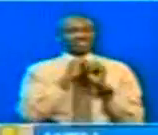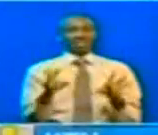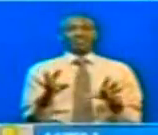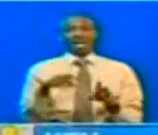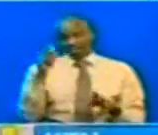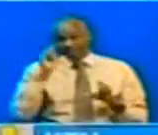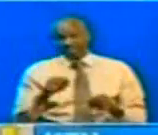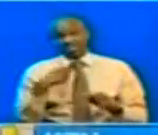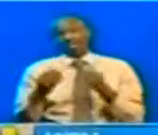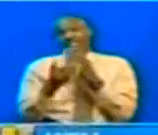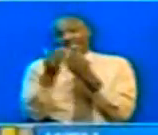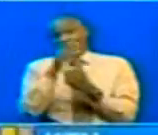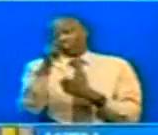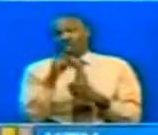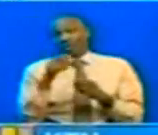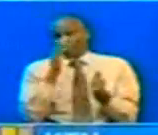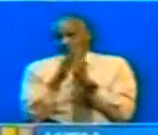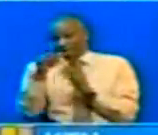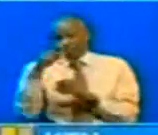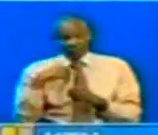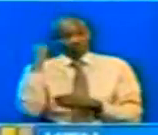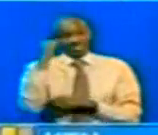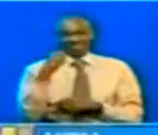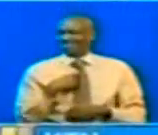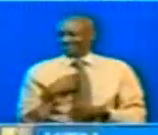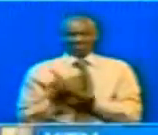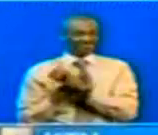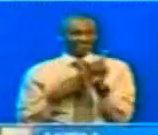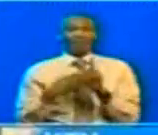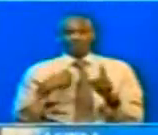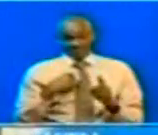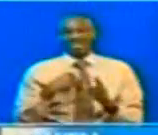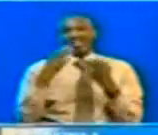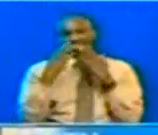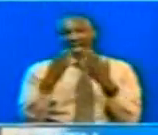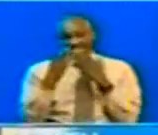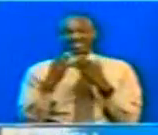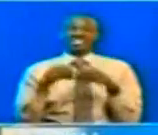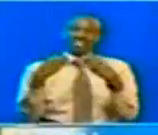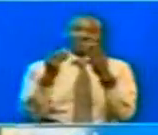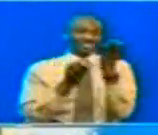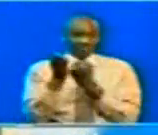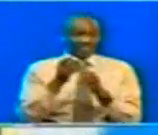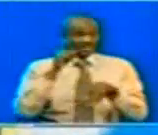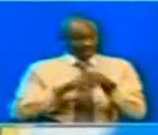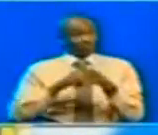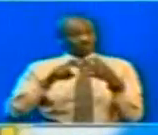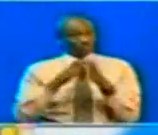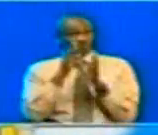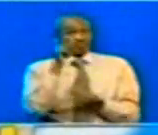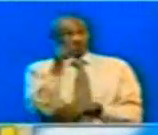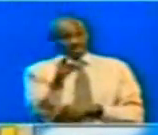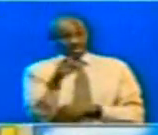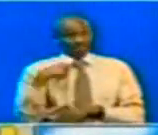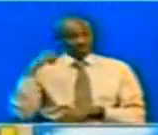was grooming you for politics. No, not at all. I just went for a Thanksgiving service. In fact, when we started planning for it, I